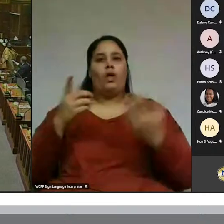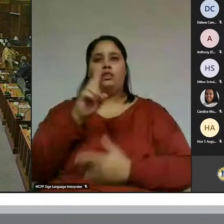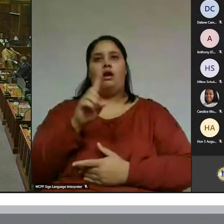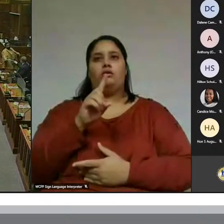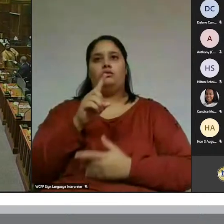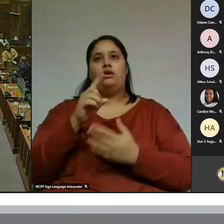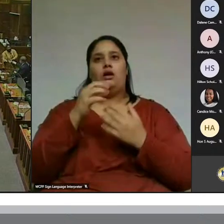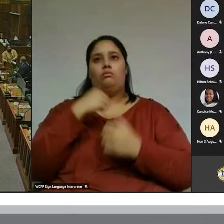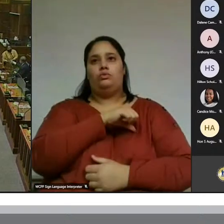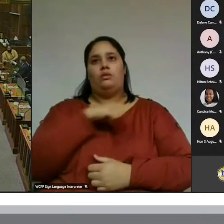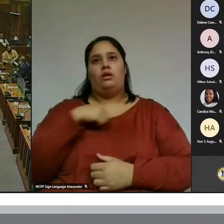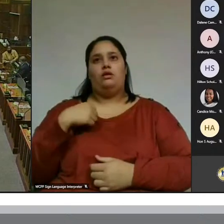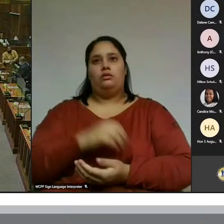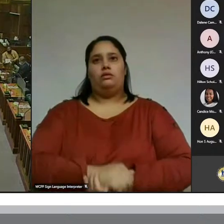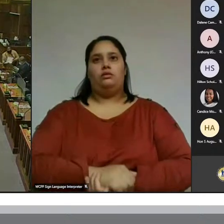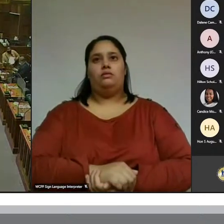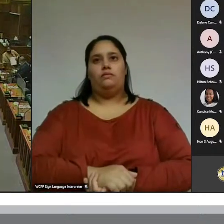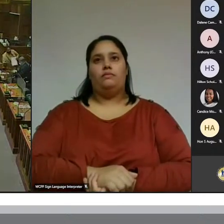Municipality.